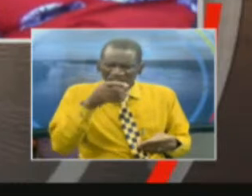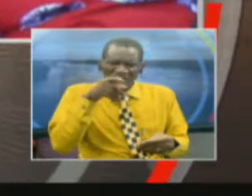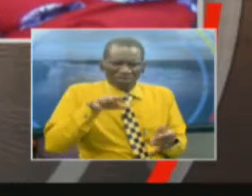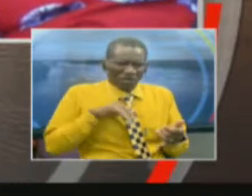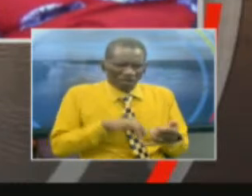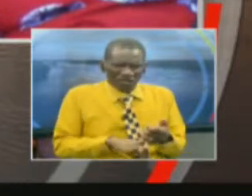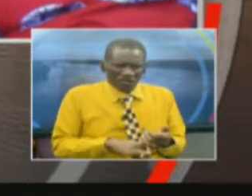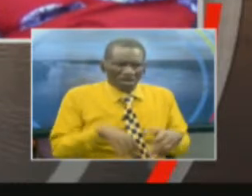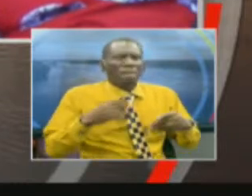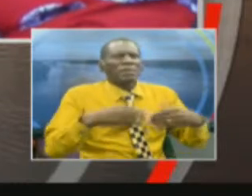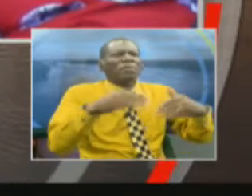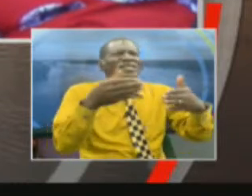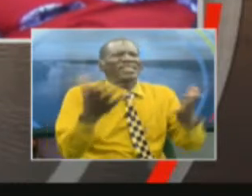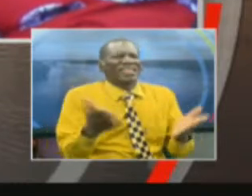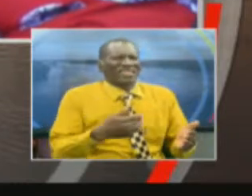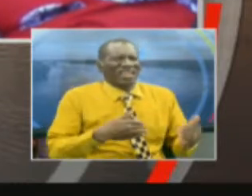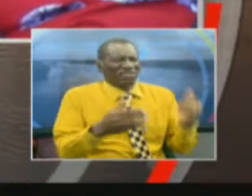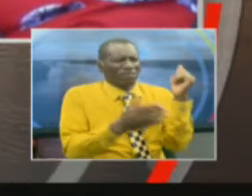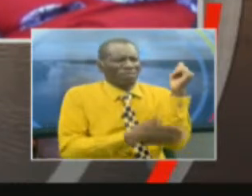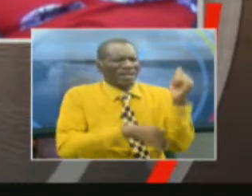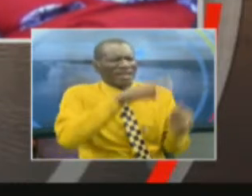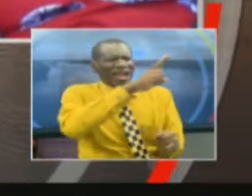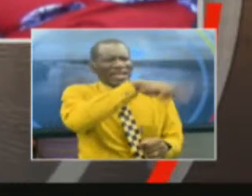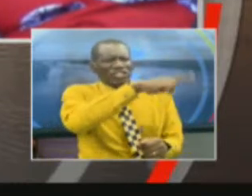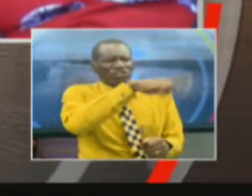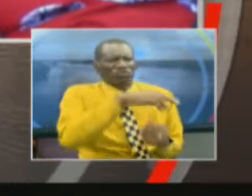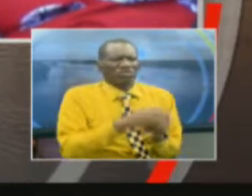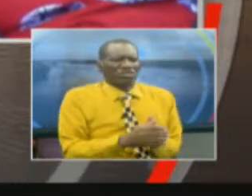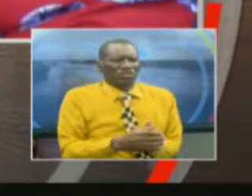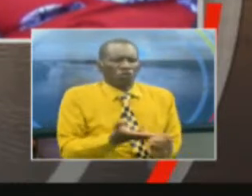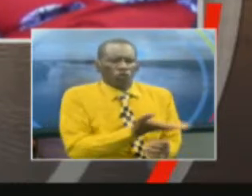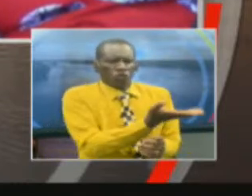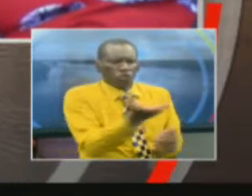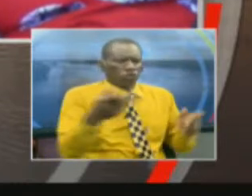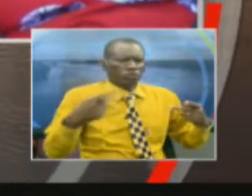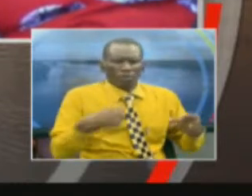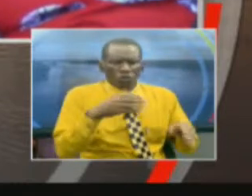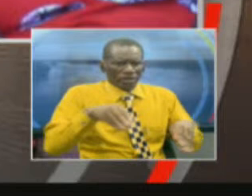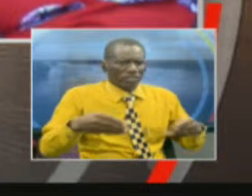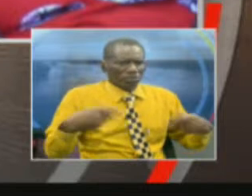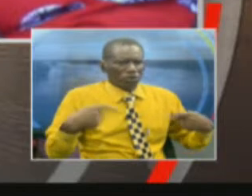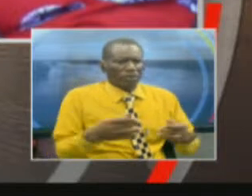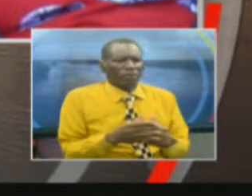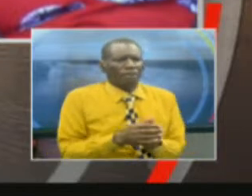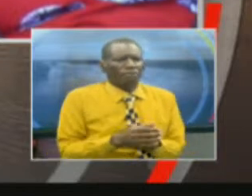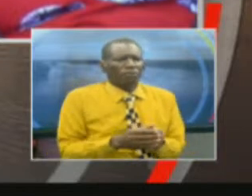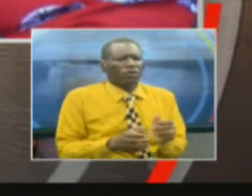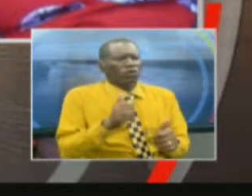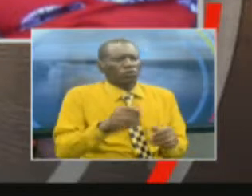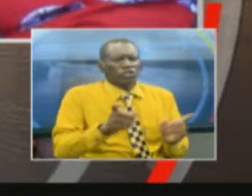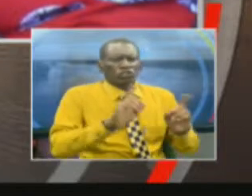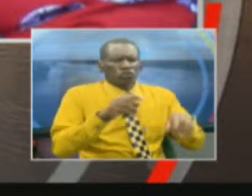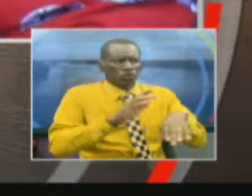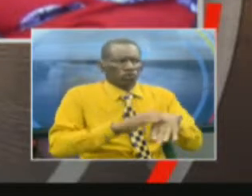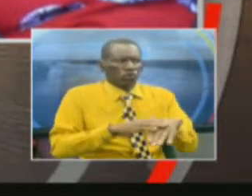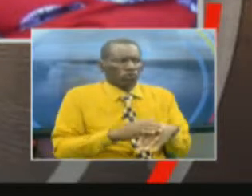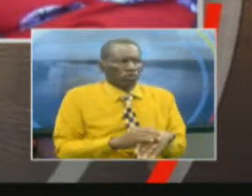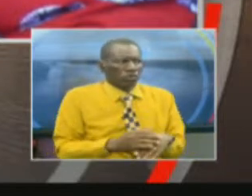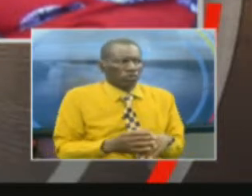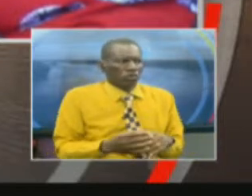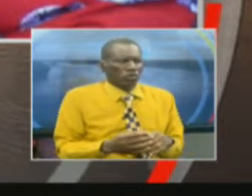people outside here, they have bad attitude for those who are disabled, which is not it. You